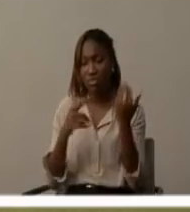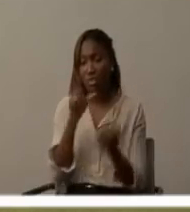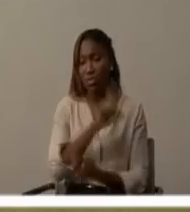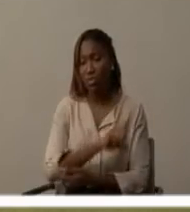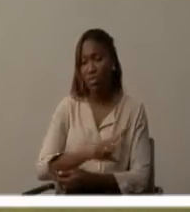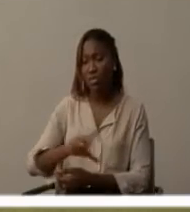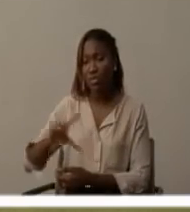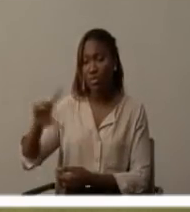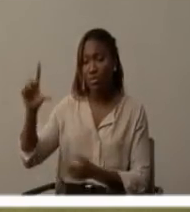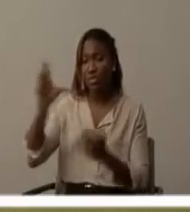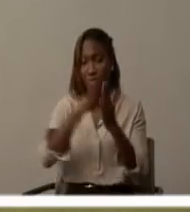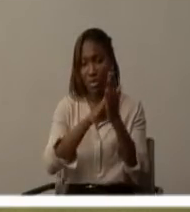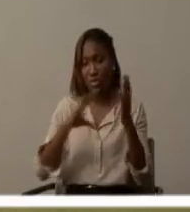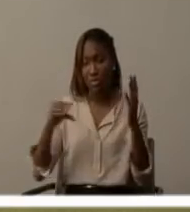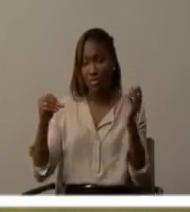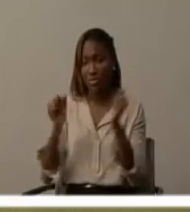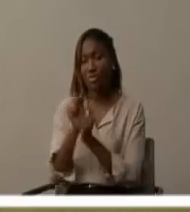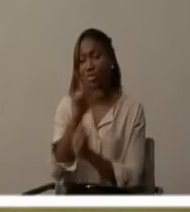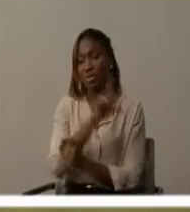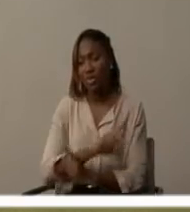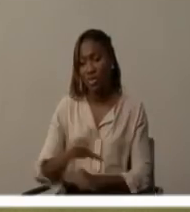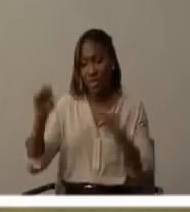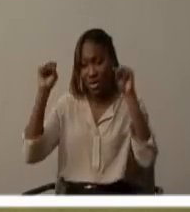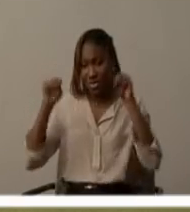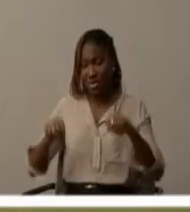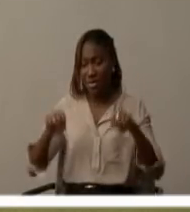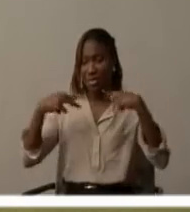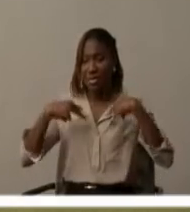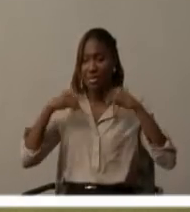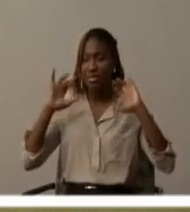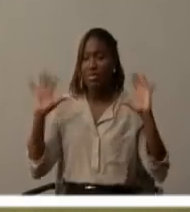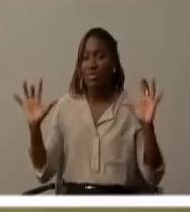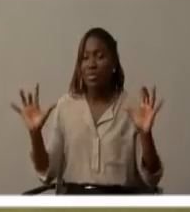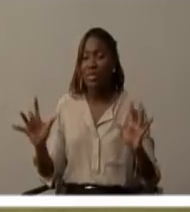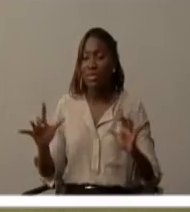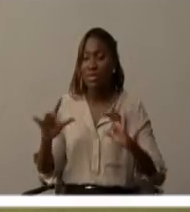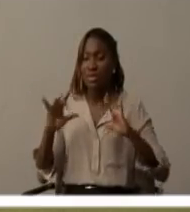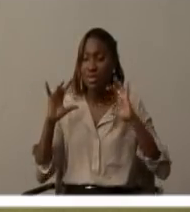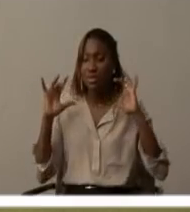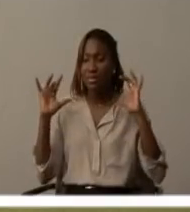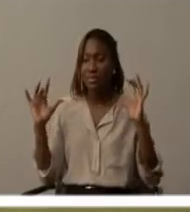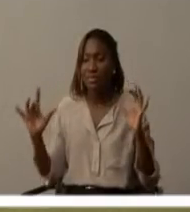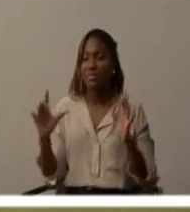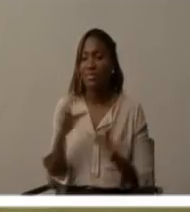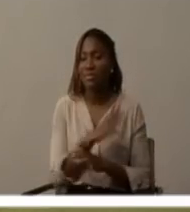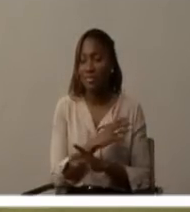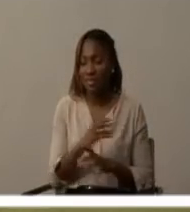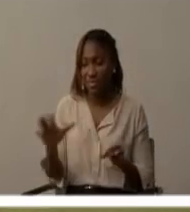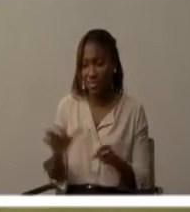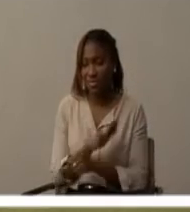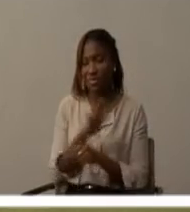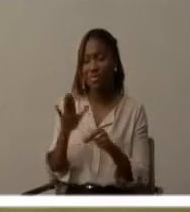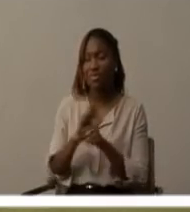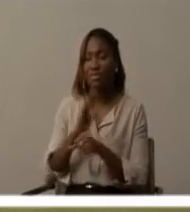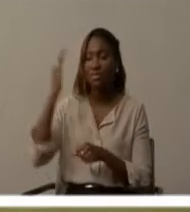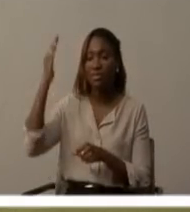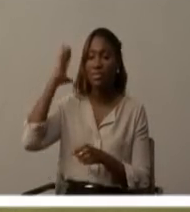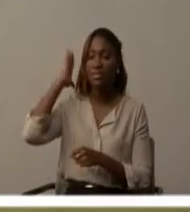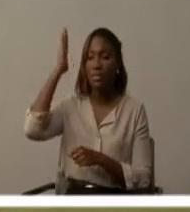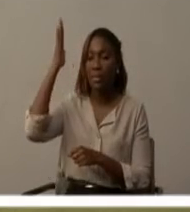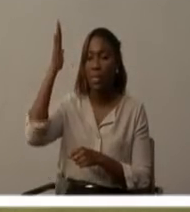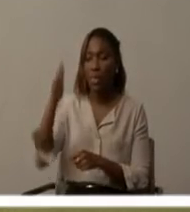Lord. With the Lord there is mercy and